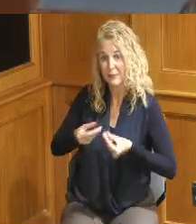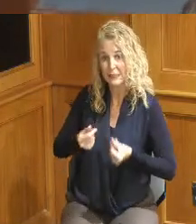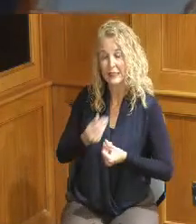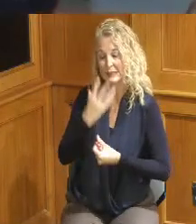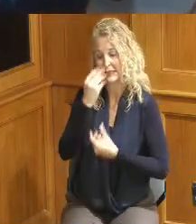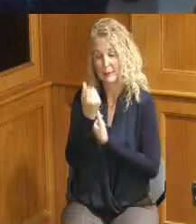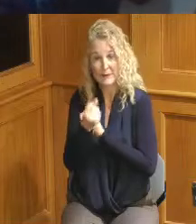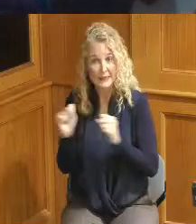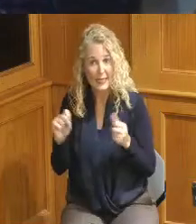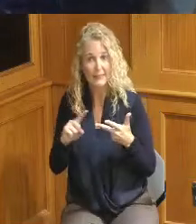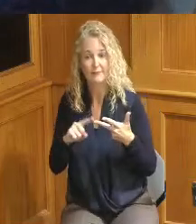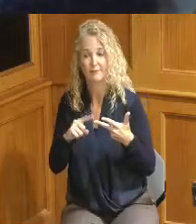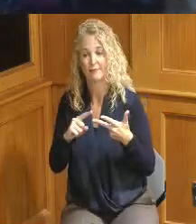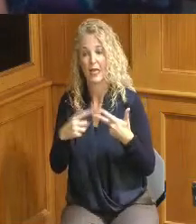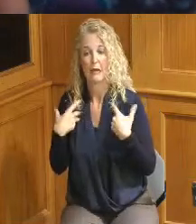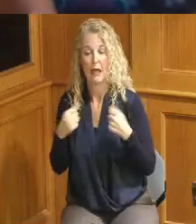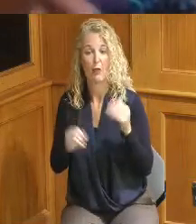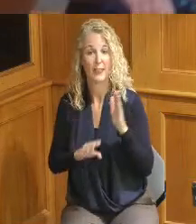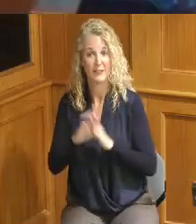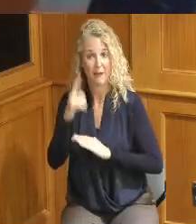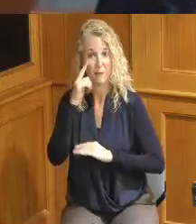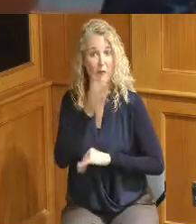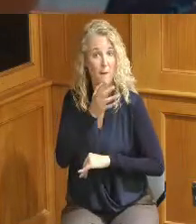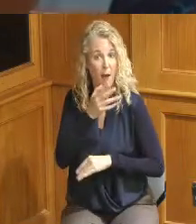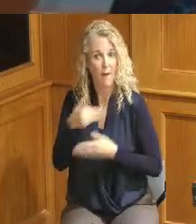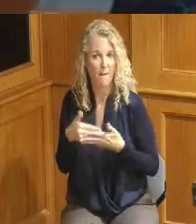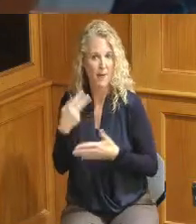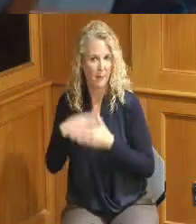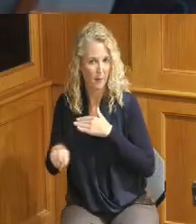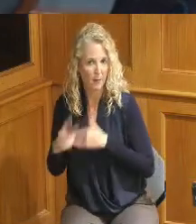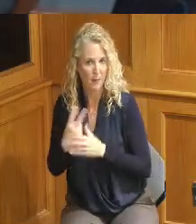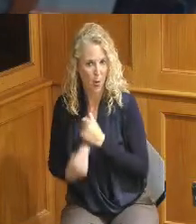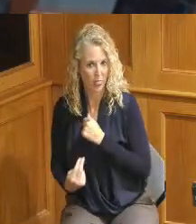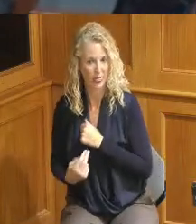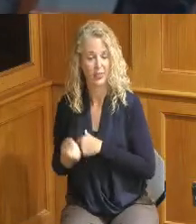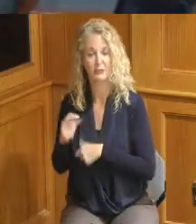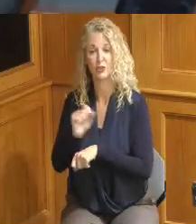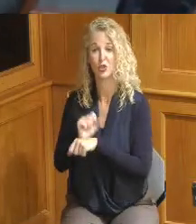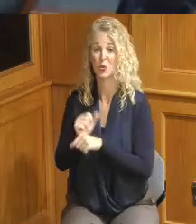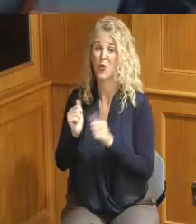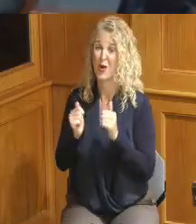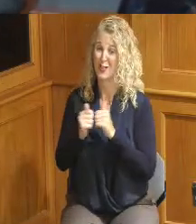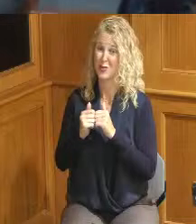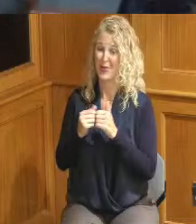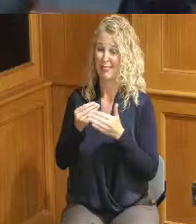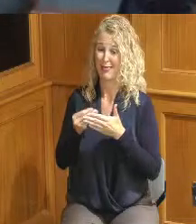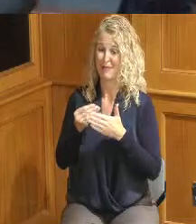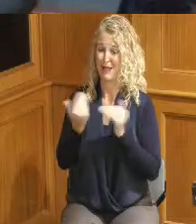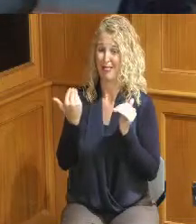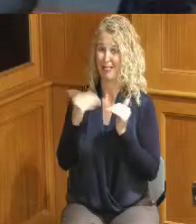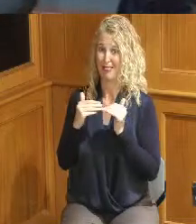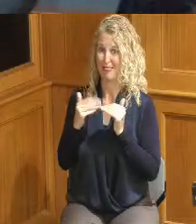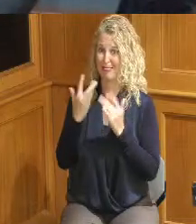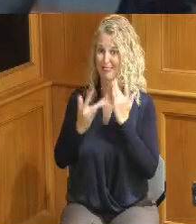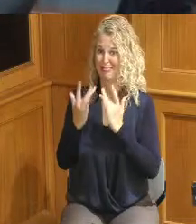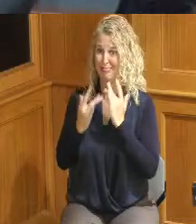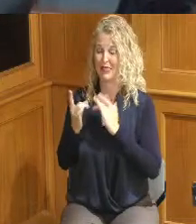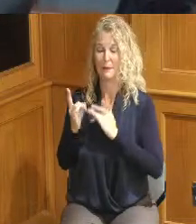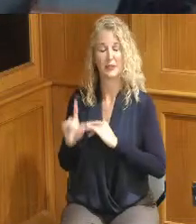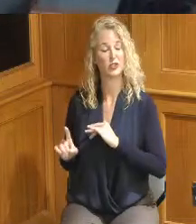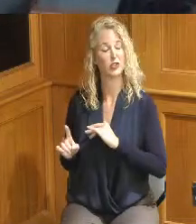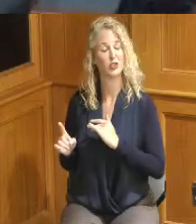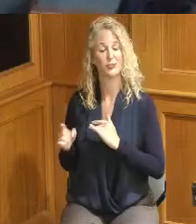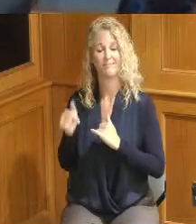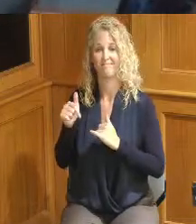sleep, and healthy development for moms and babies. Despite working with limited resources, Queen has effectively approached